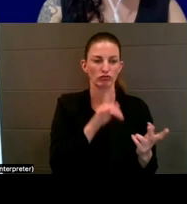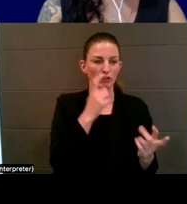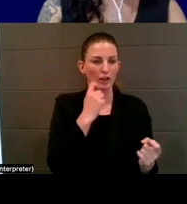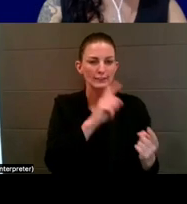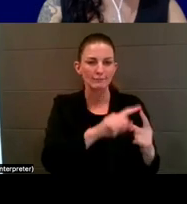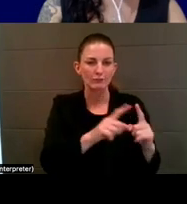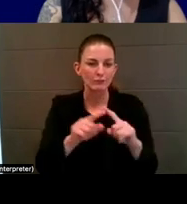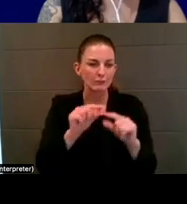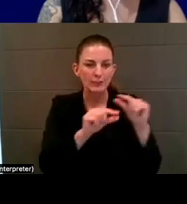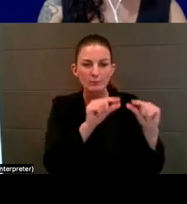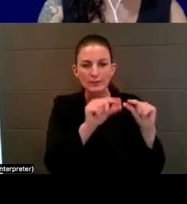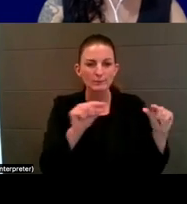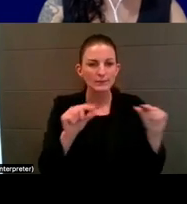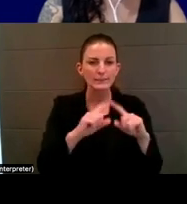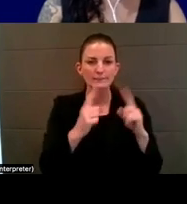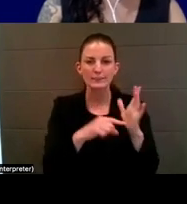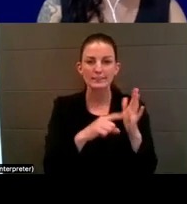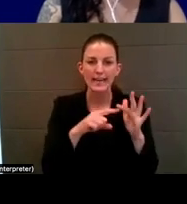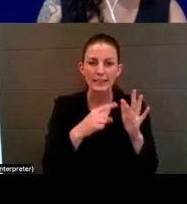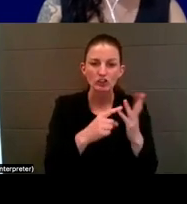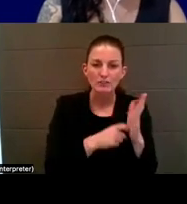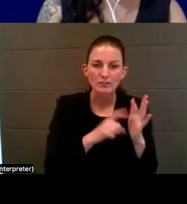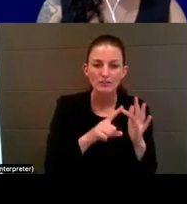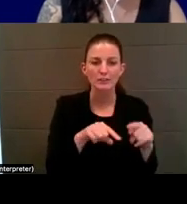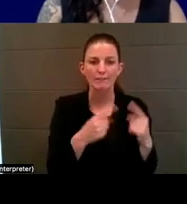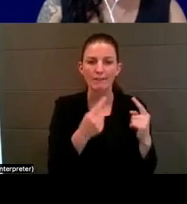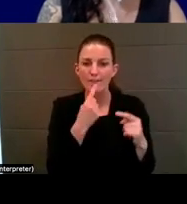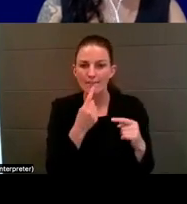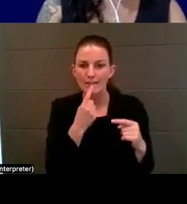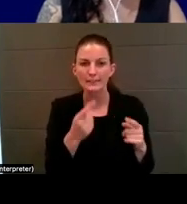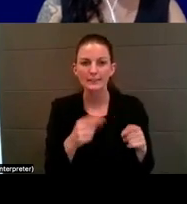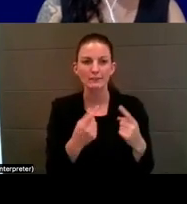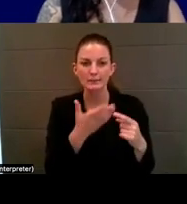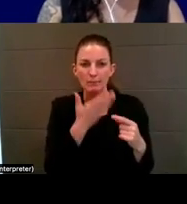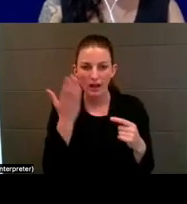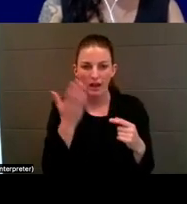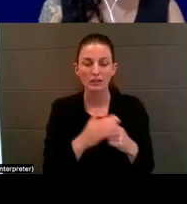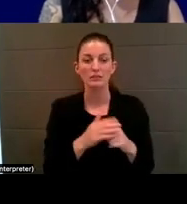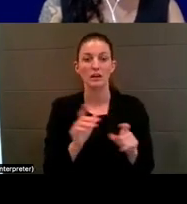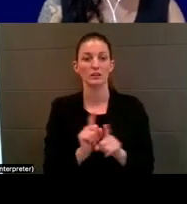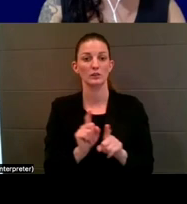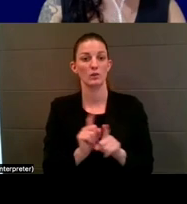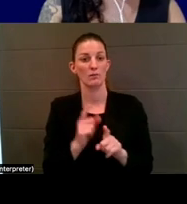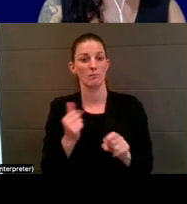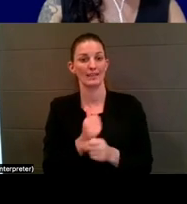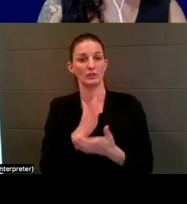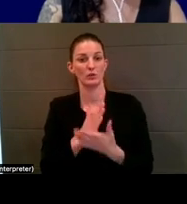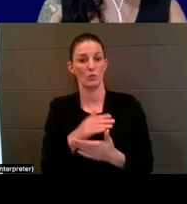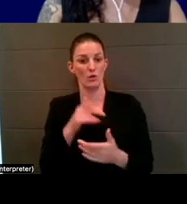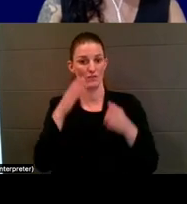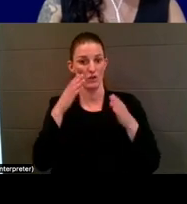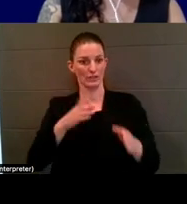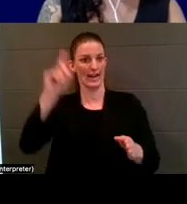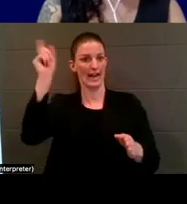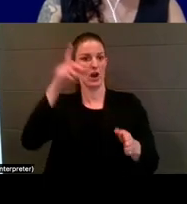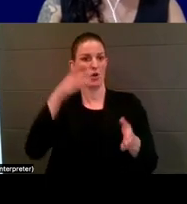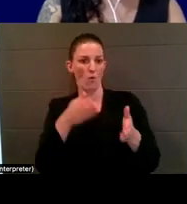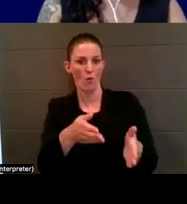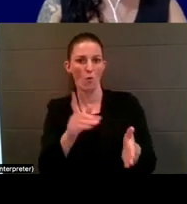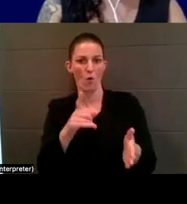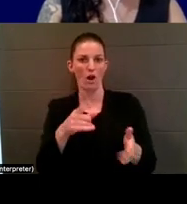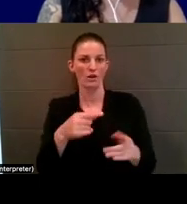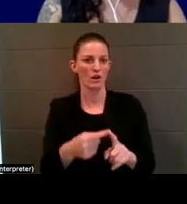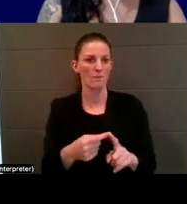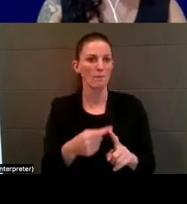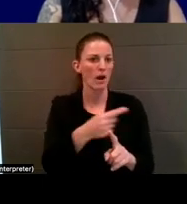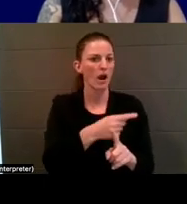unpick each child's journey to understand what's happened in their past journey, which is impacting them now. Patterns are learnt